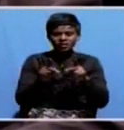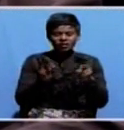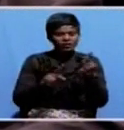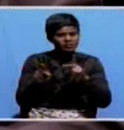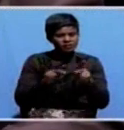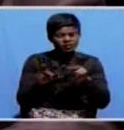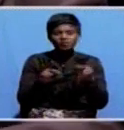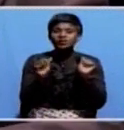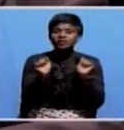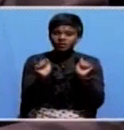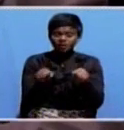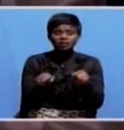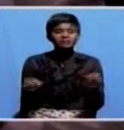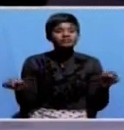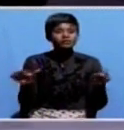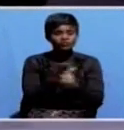have been